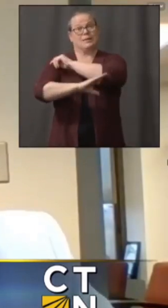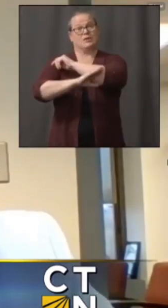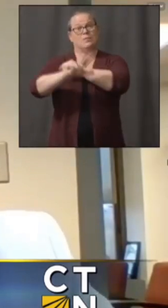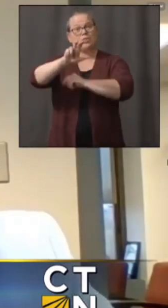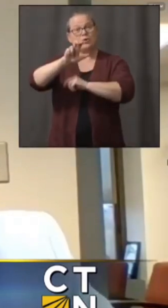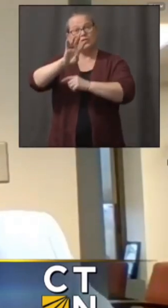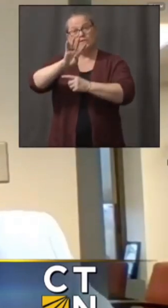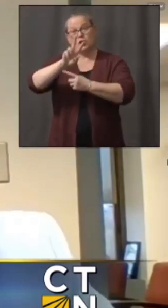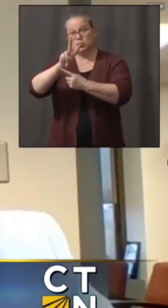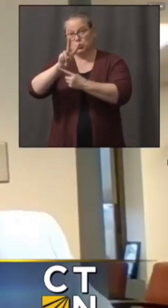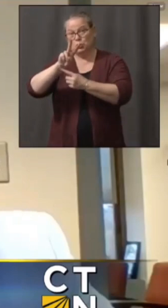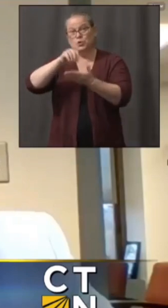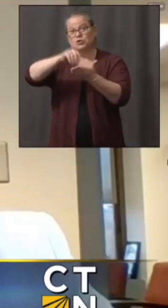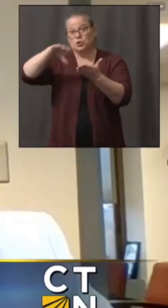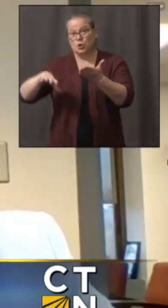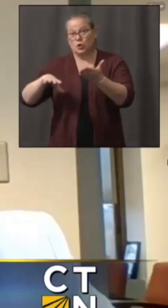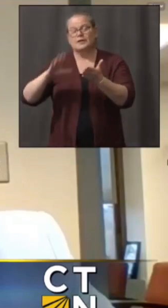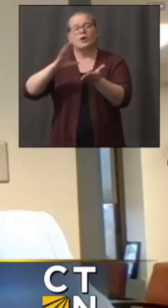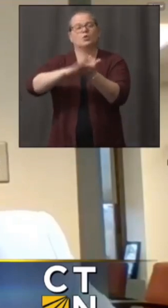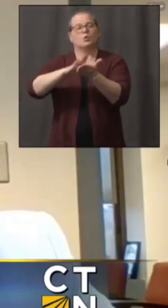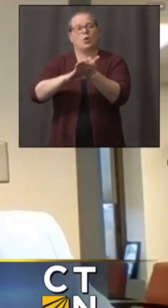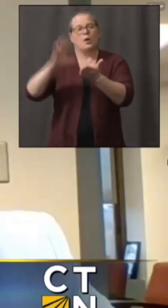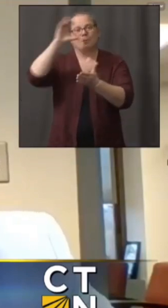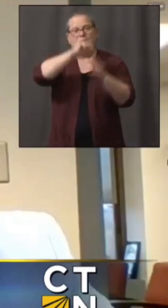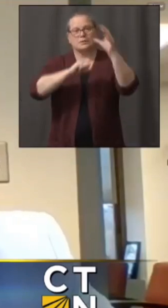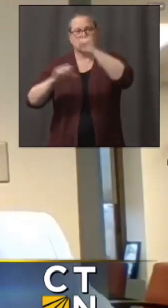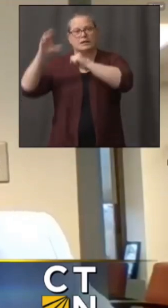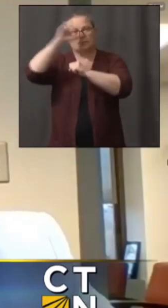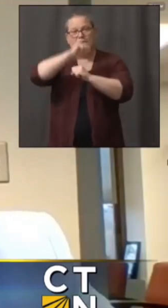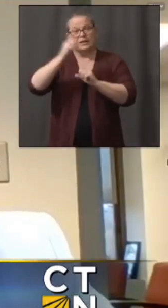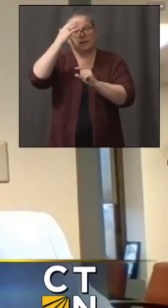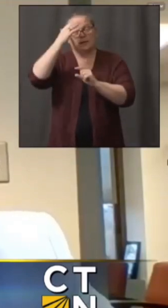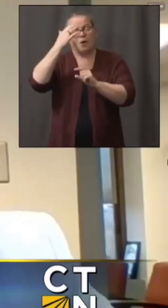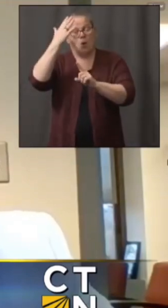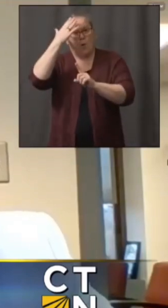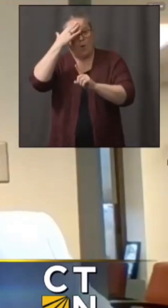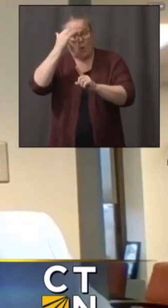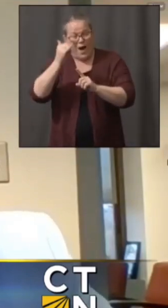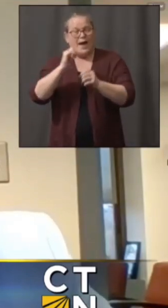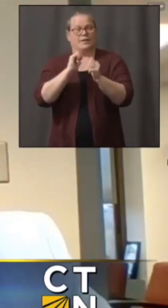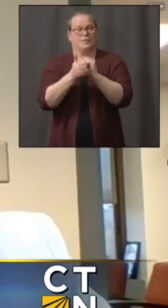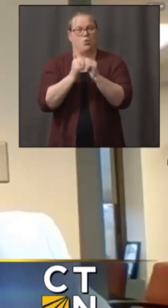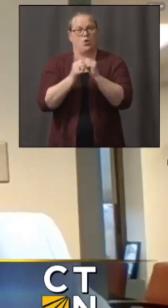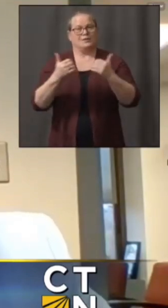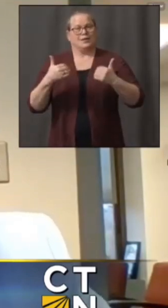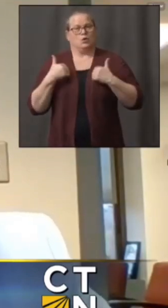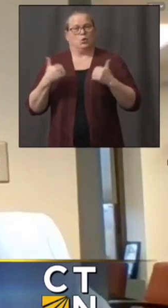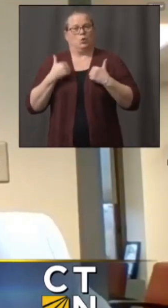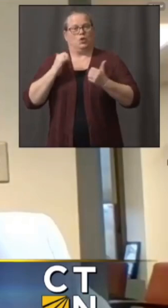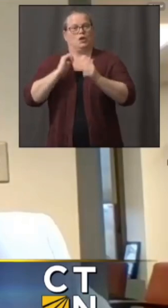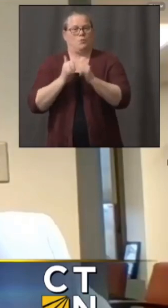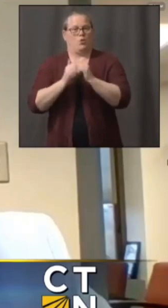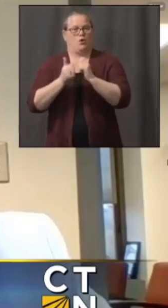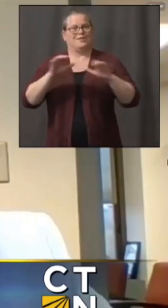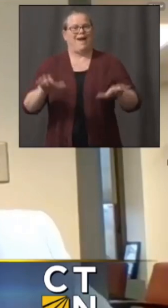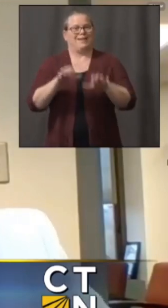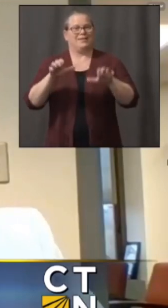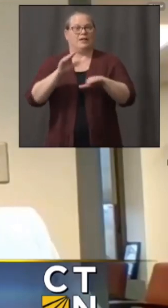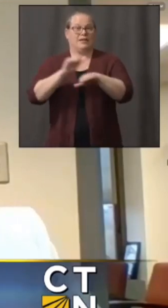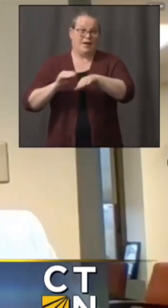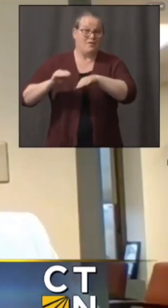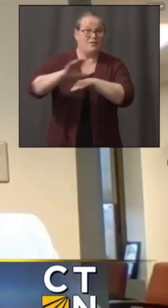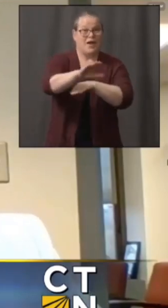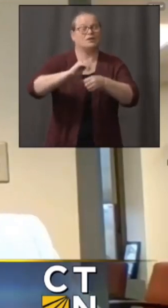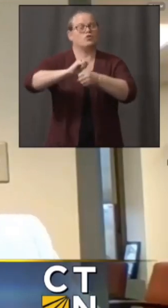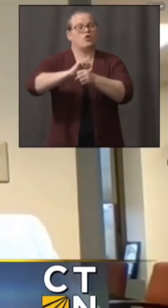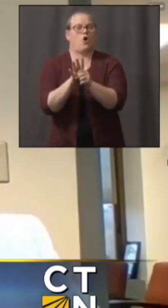miss school because of COVID exposures related to club and youth sports activities. So we are definitely seeing an impact, and right now